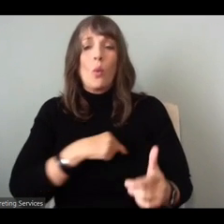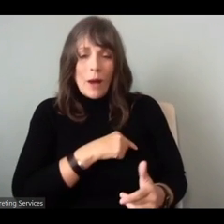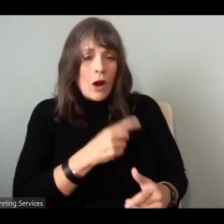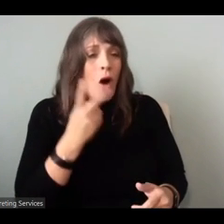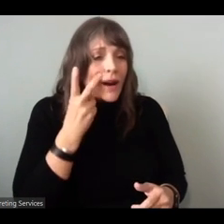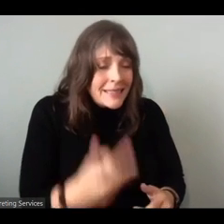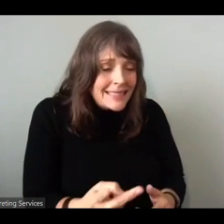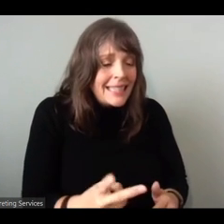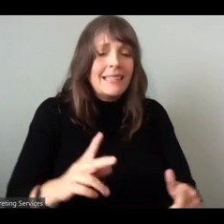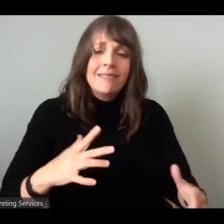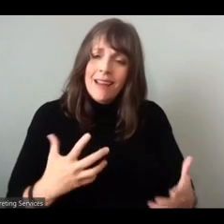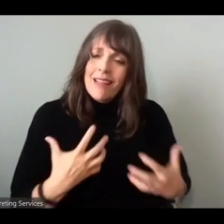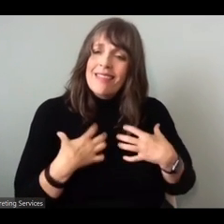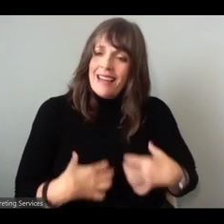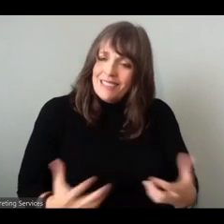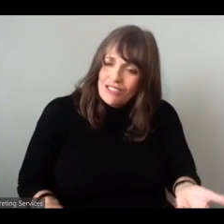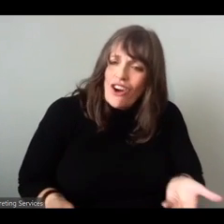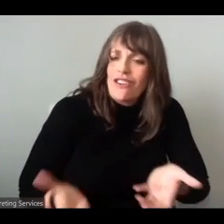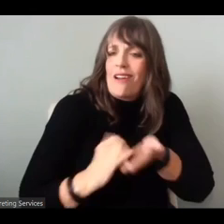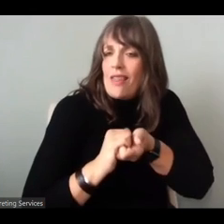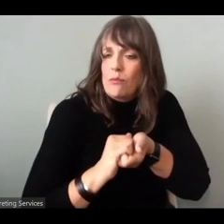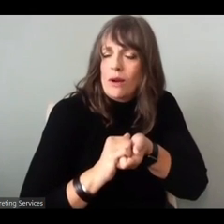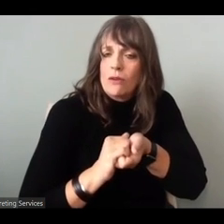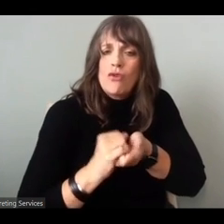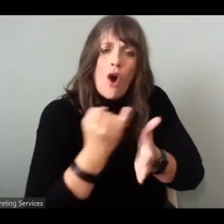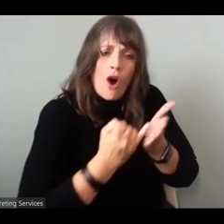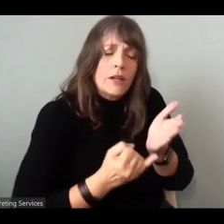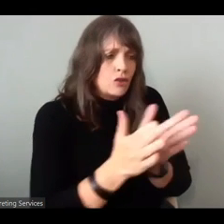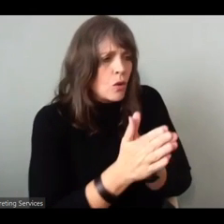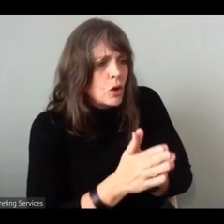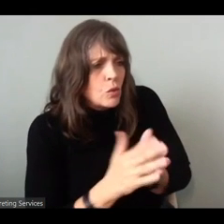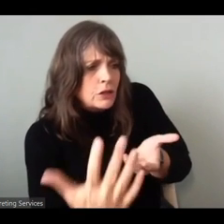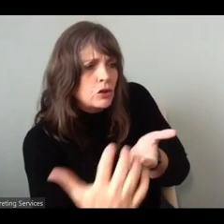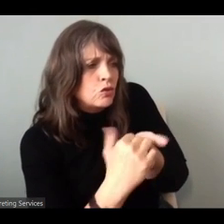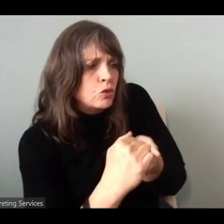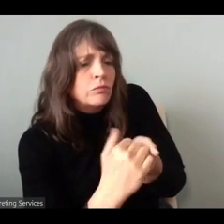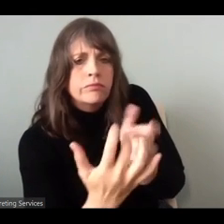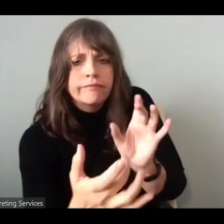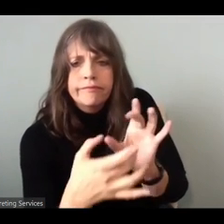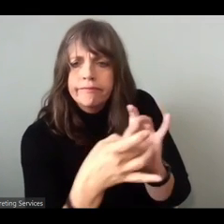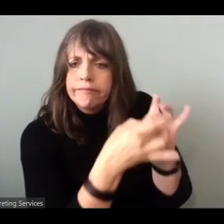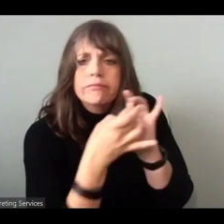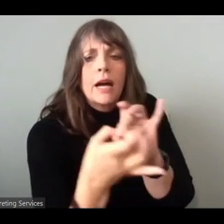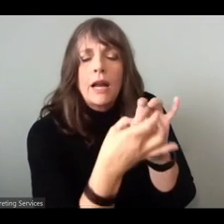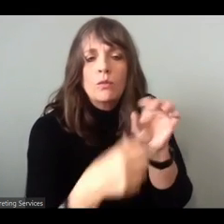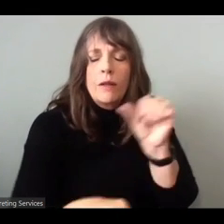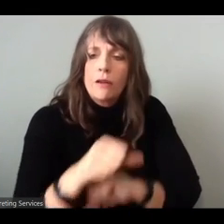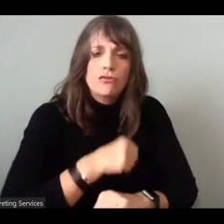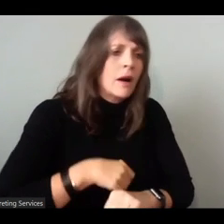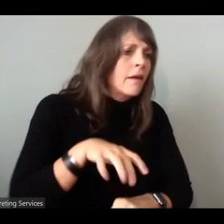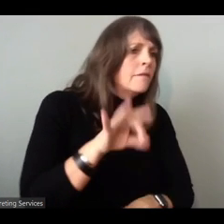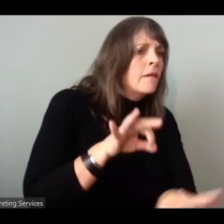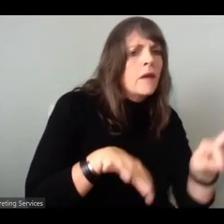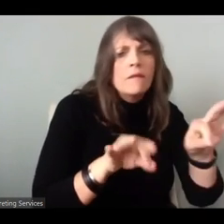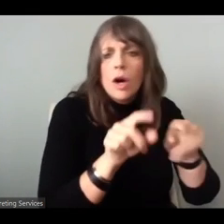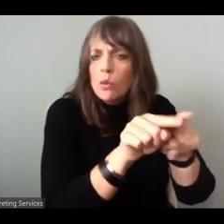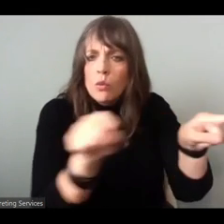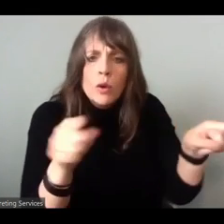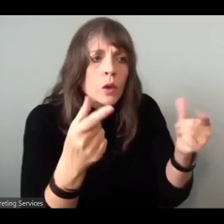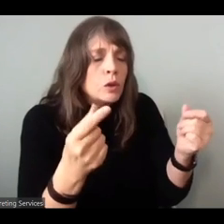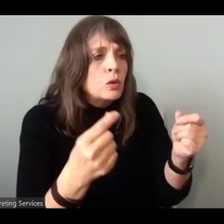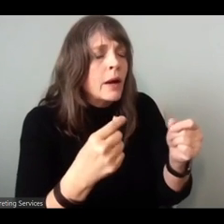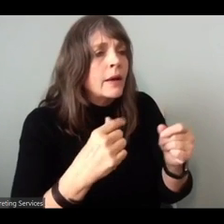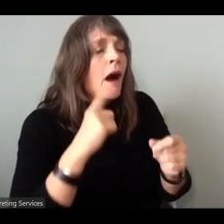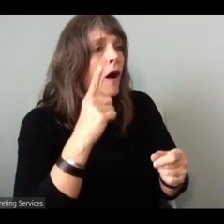at Grantmakers in the Arts is requests to be connected to one another and to find out what others are doing for the sake of collaboration and